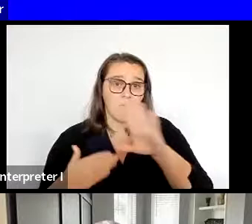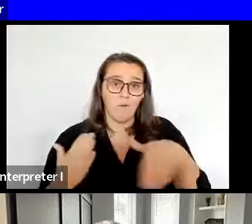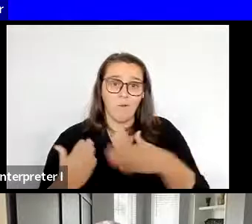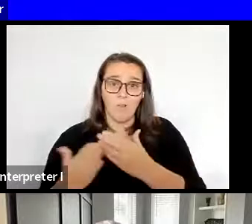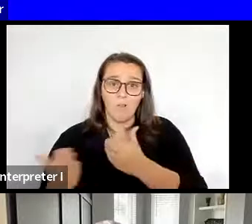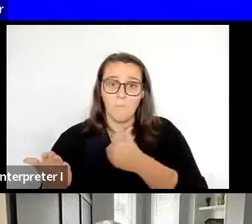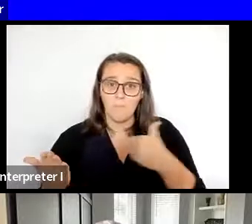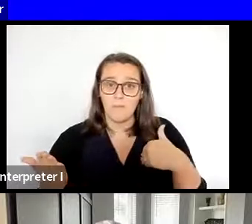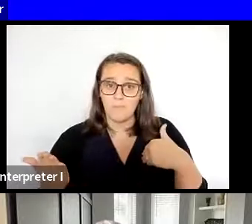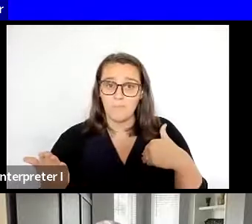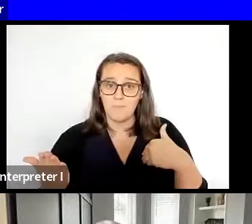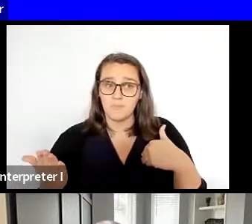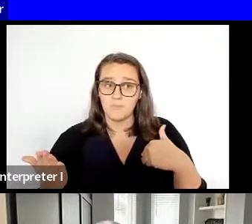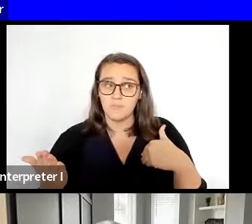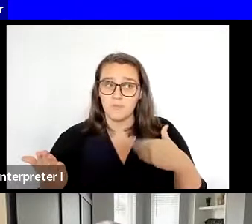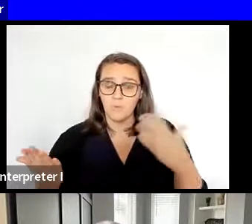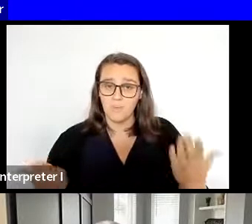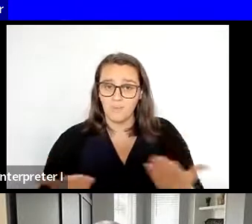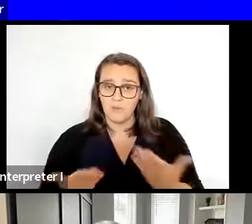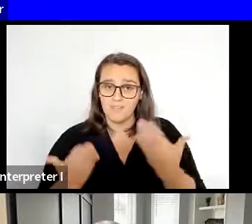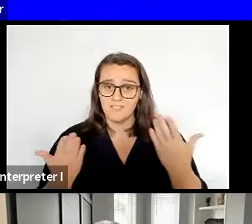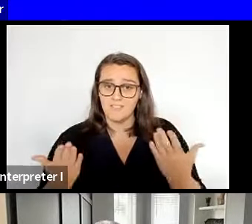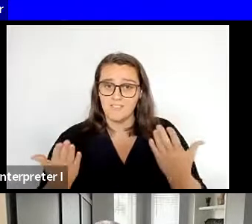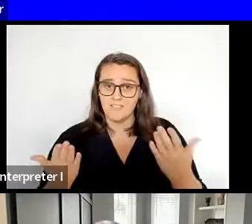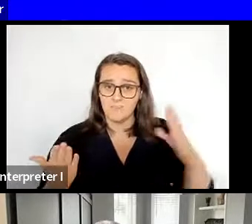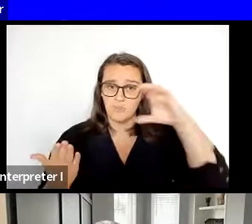assuming all are present now.